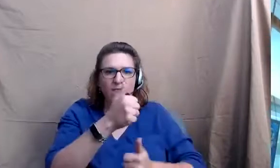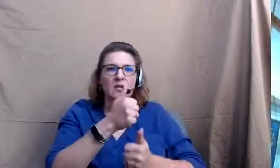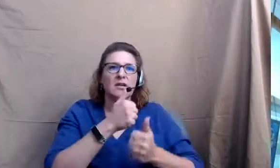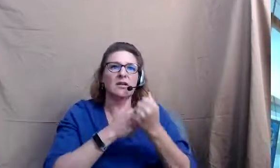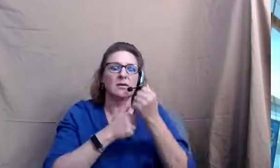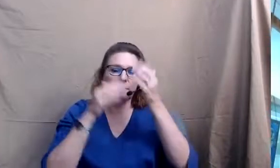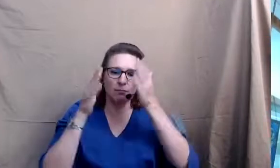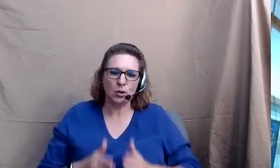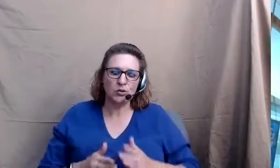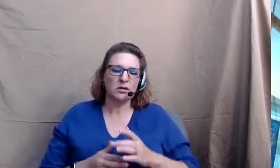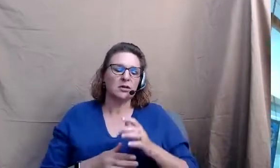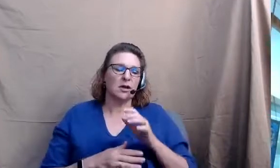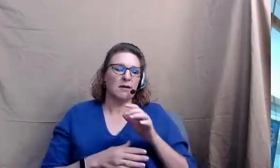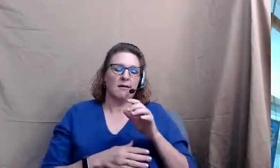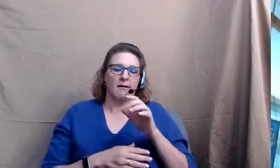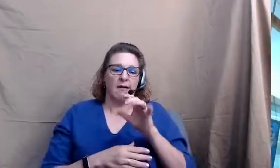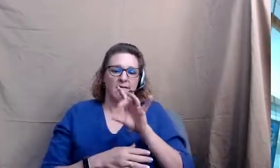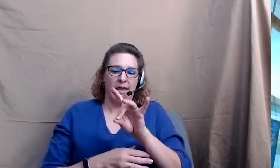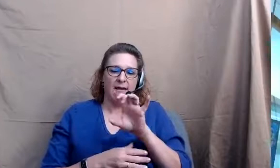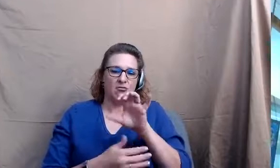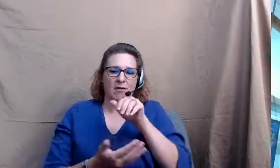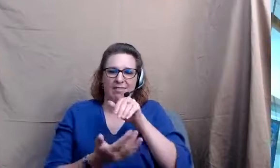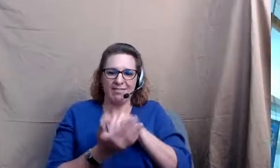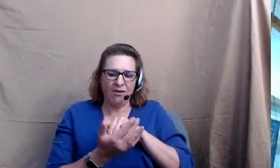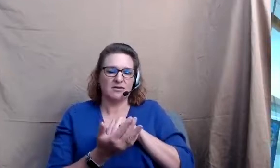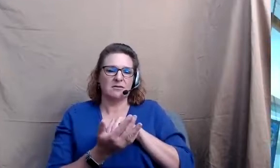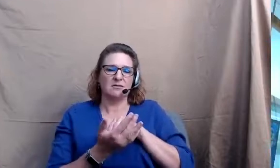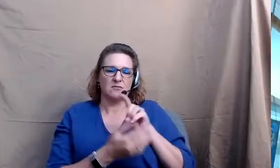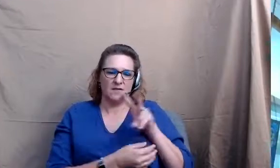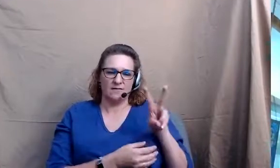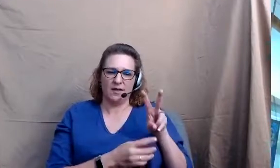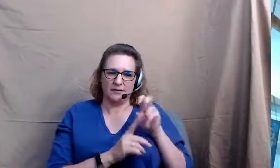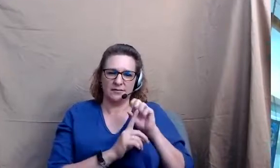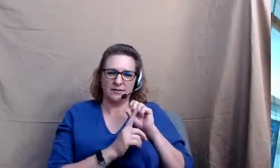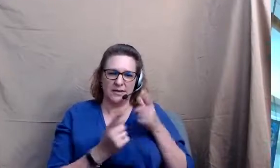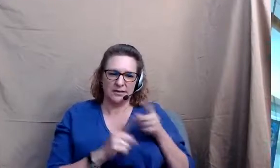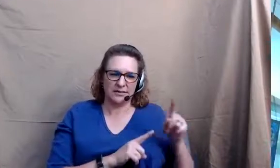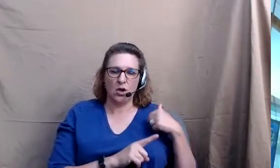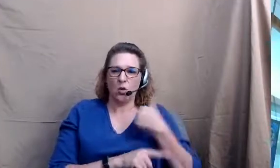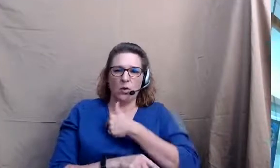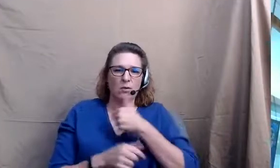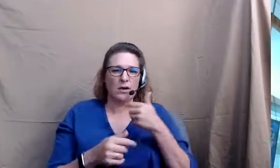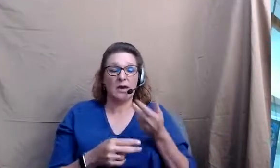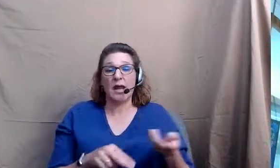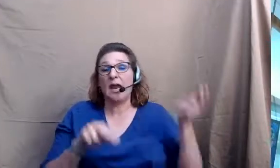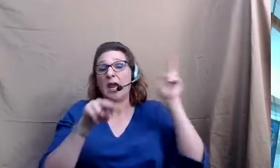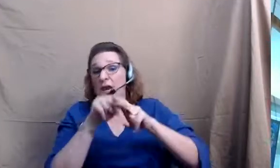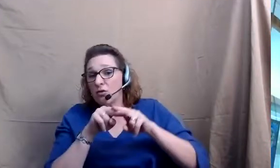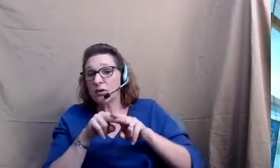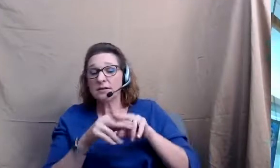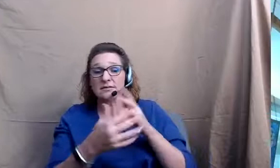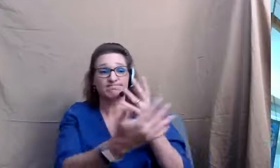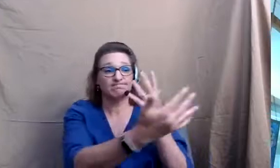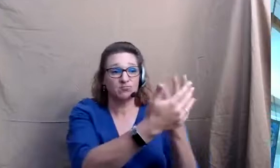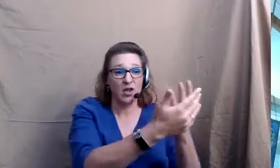the 800,000 incidents of intimate partner violence that we have each year, we would increase mass incarceration by 1/3. That's not a